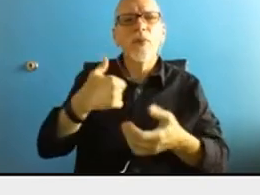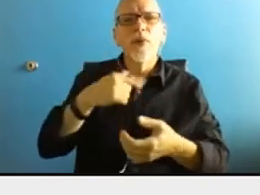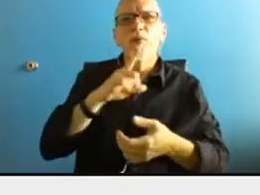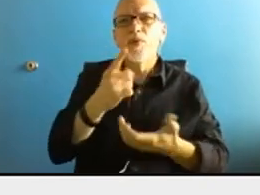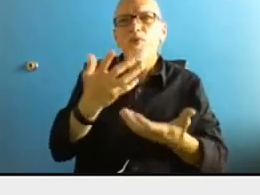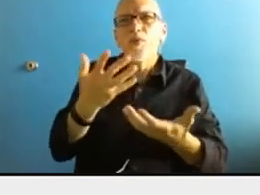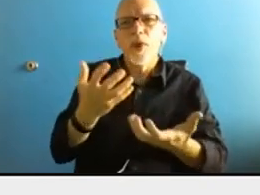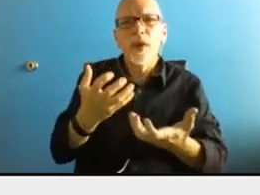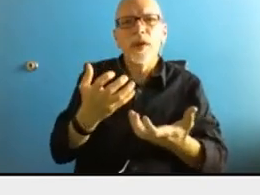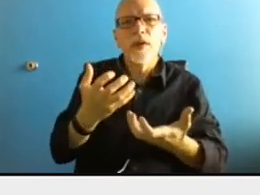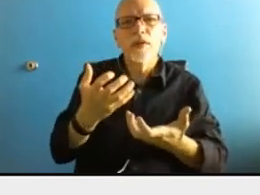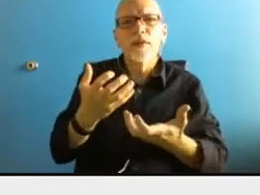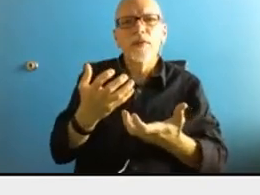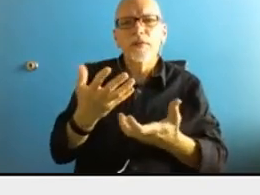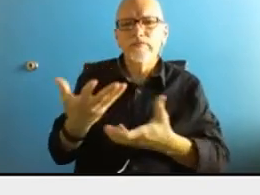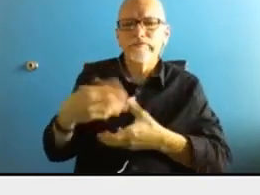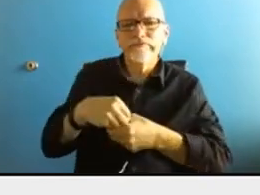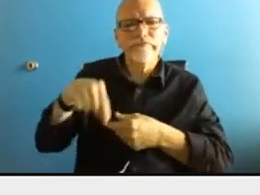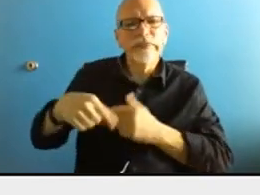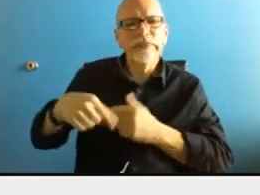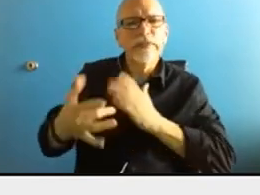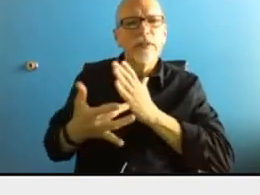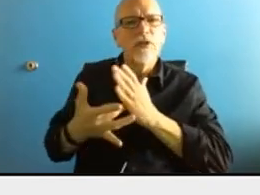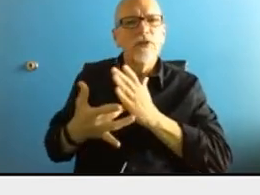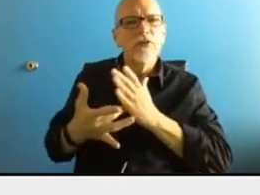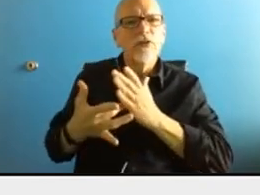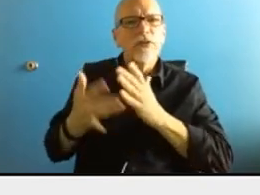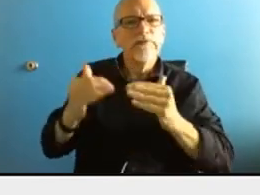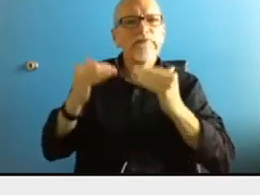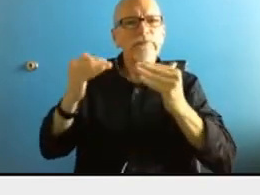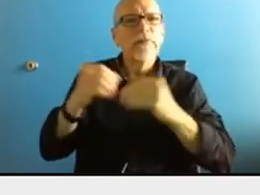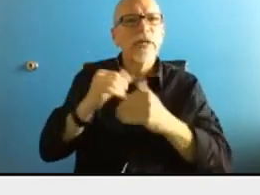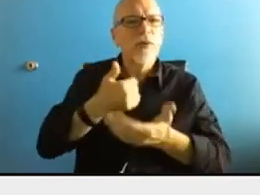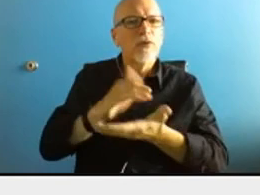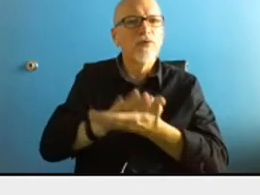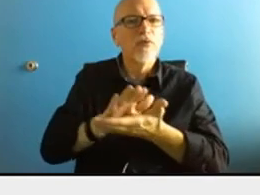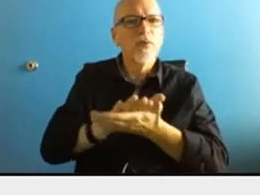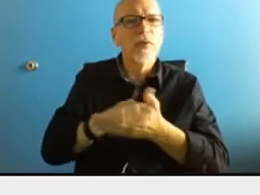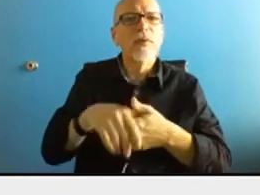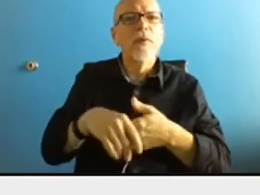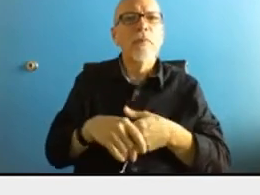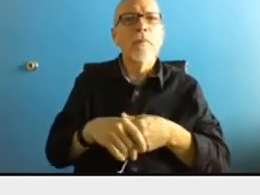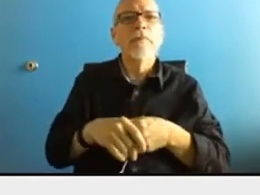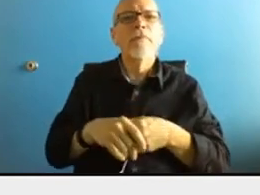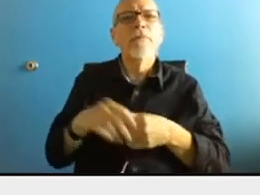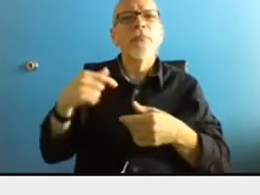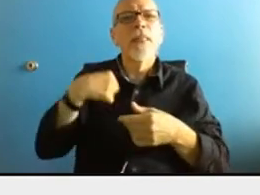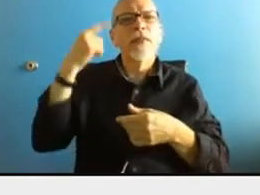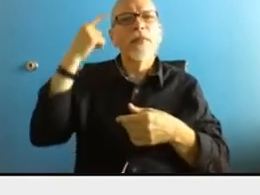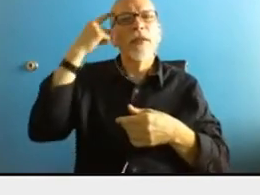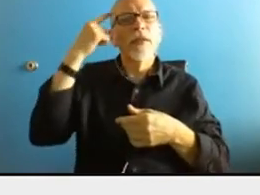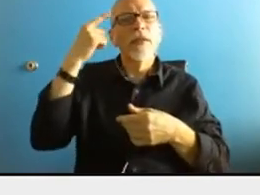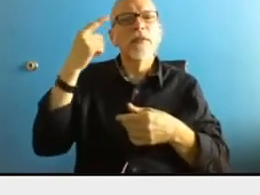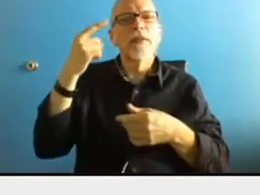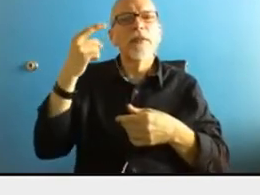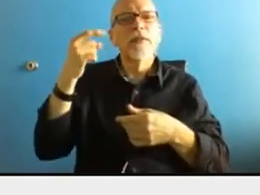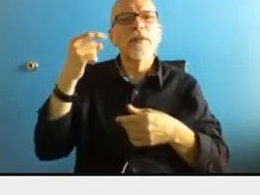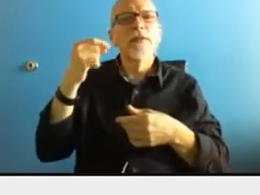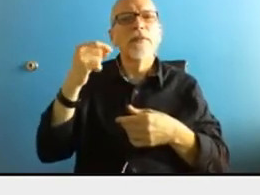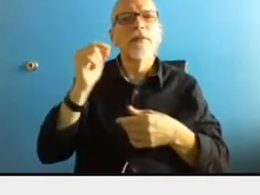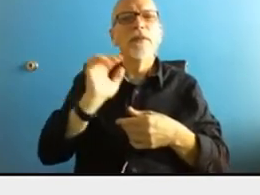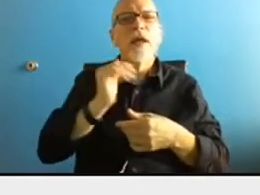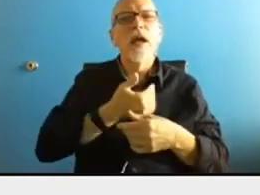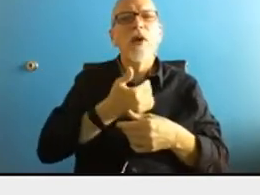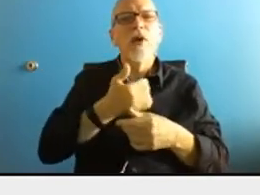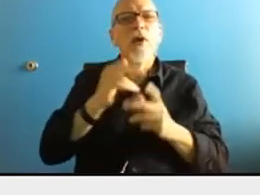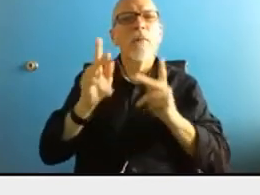to indoctrinate this technology into our school. I think that, that our population